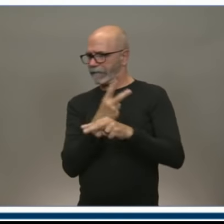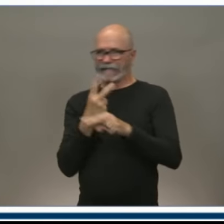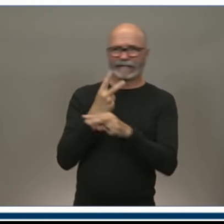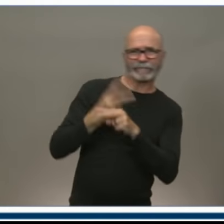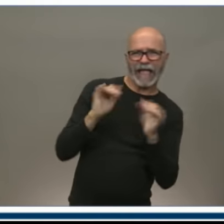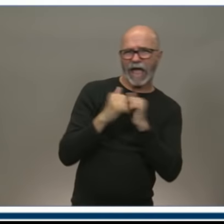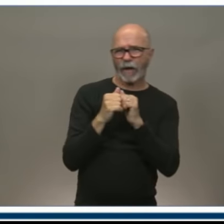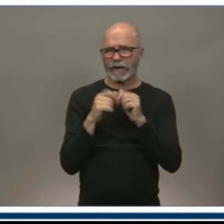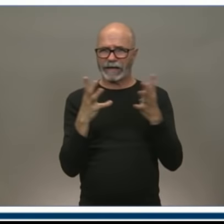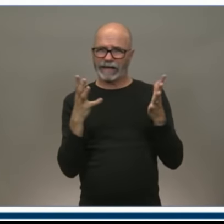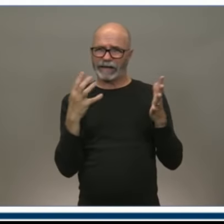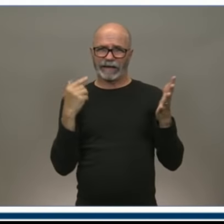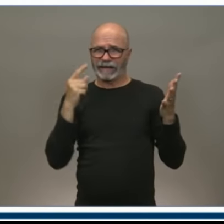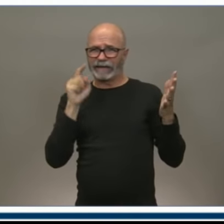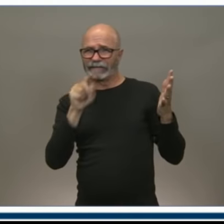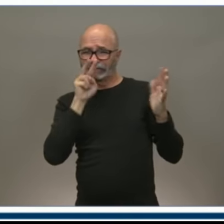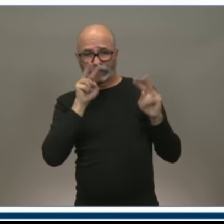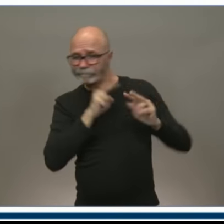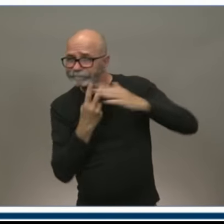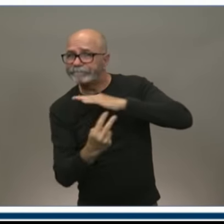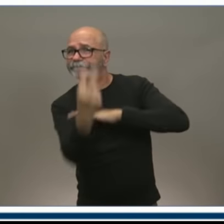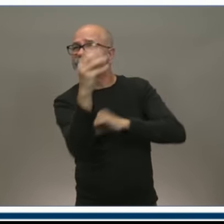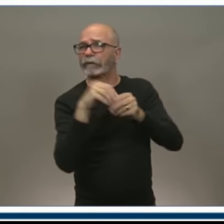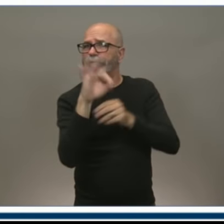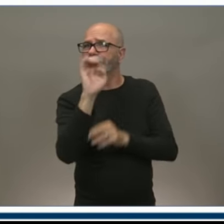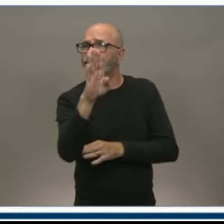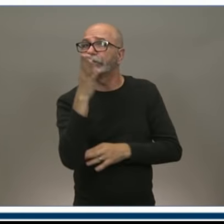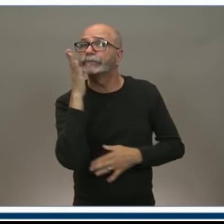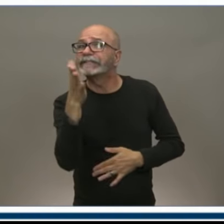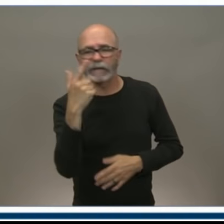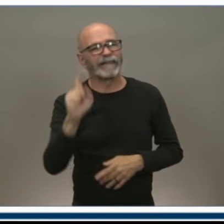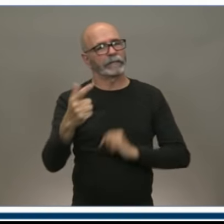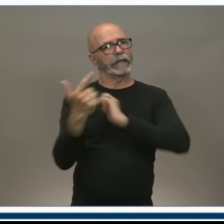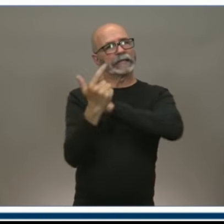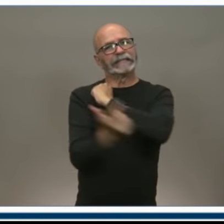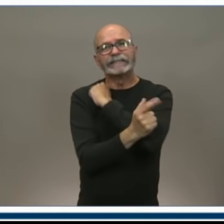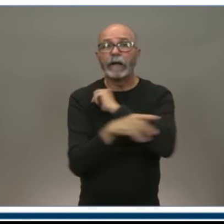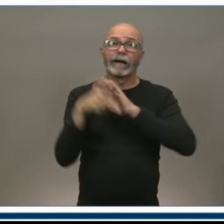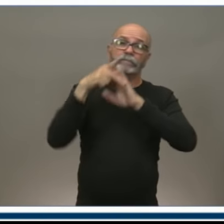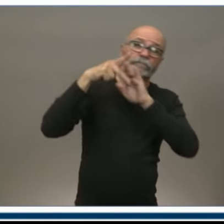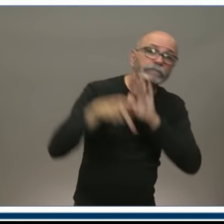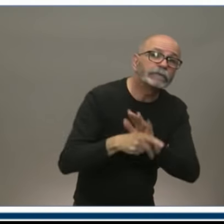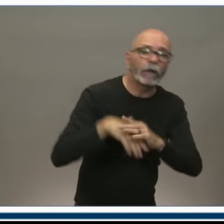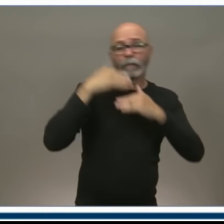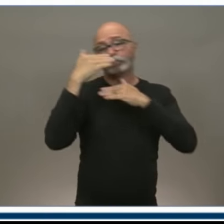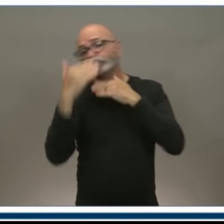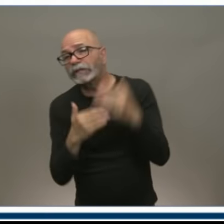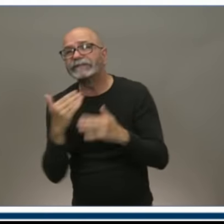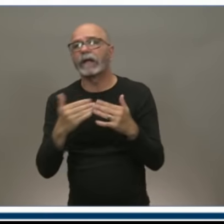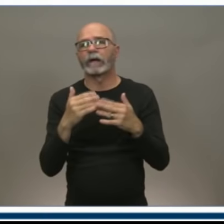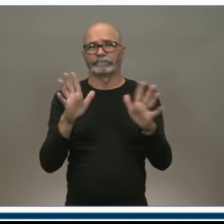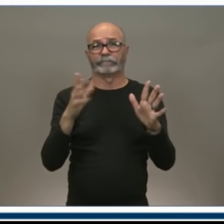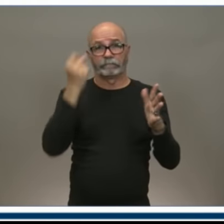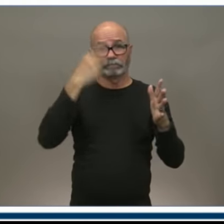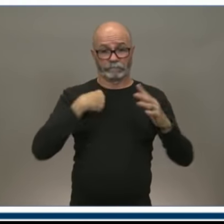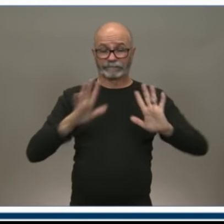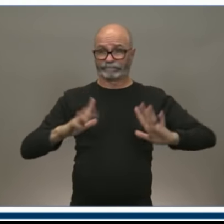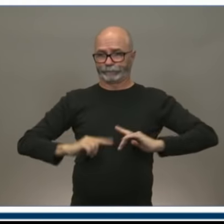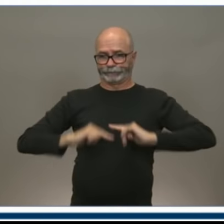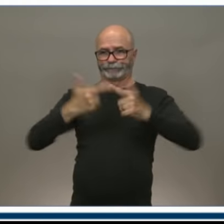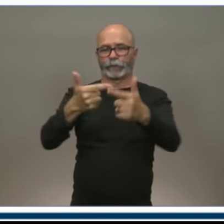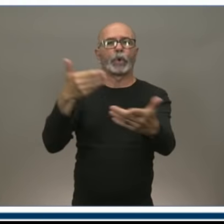in and pass legislation, create a path around policy, where I would then be handing it over to a new premier. They